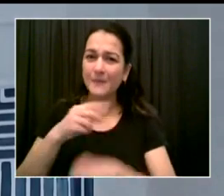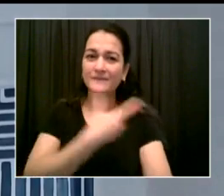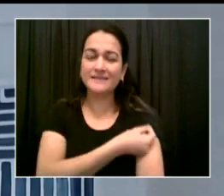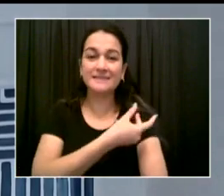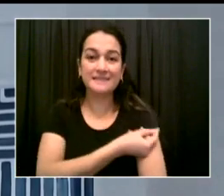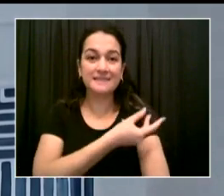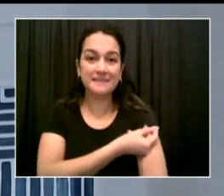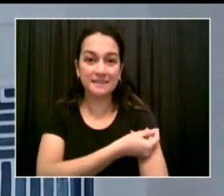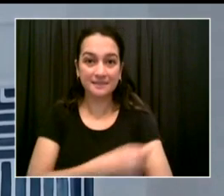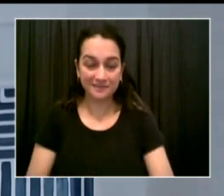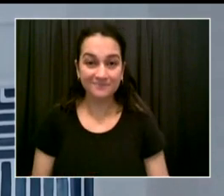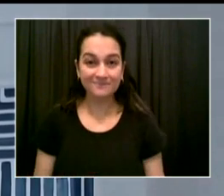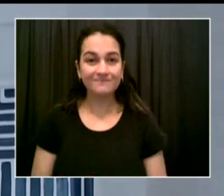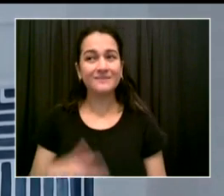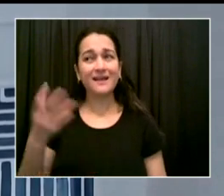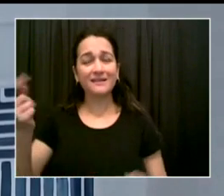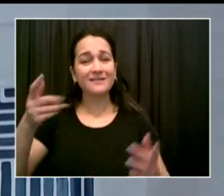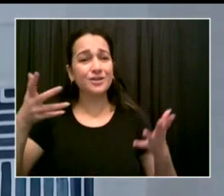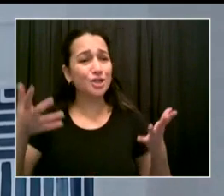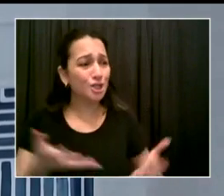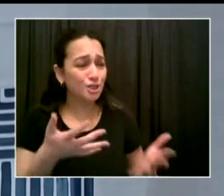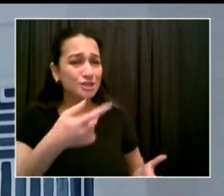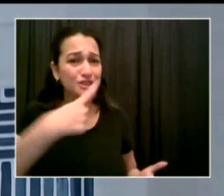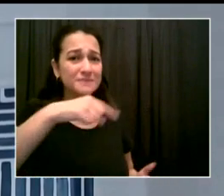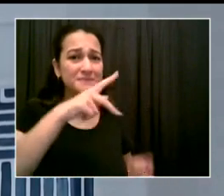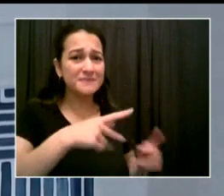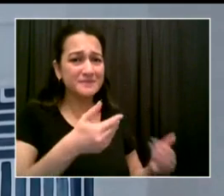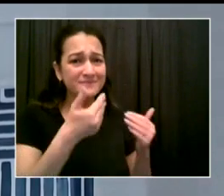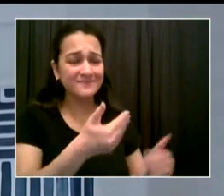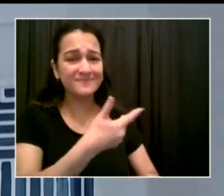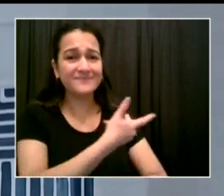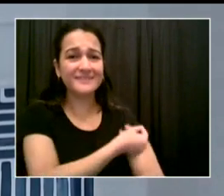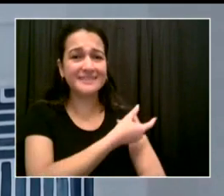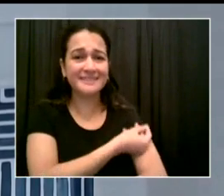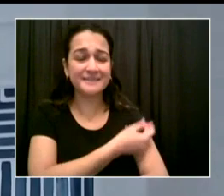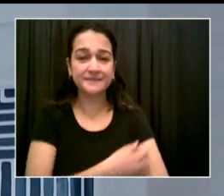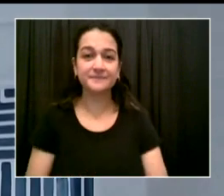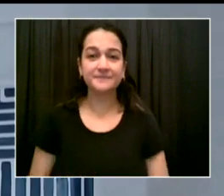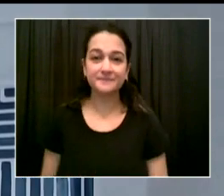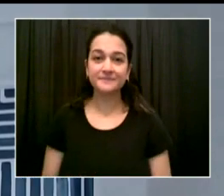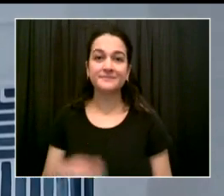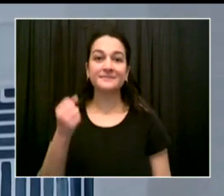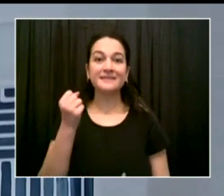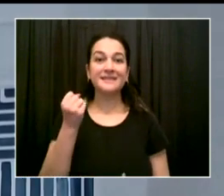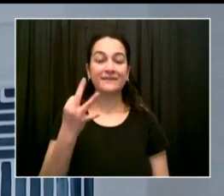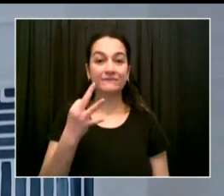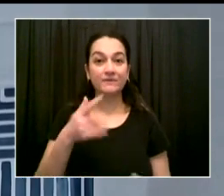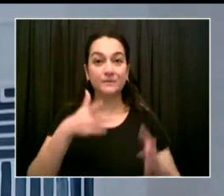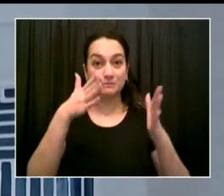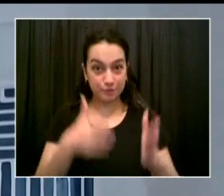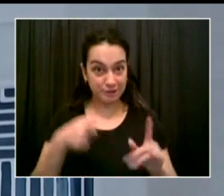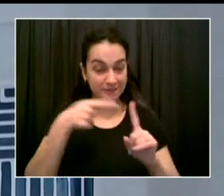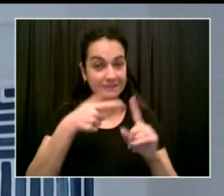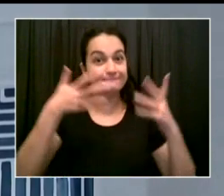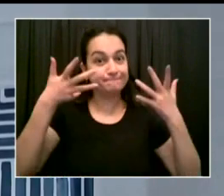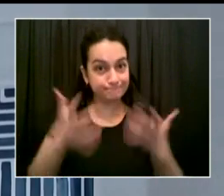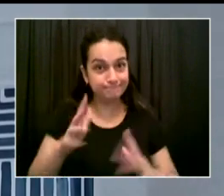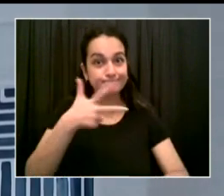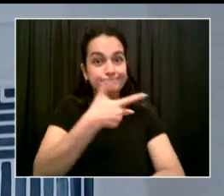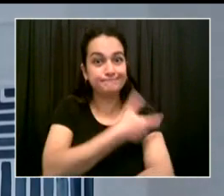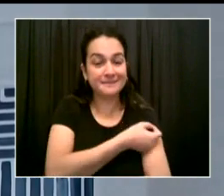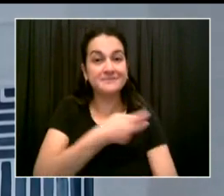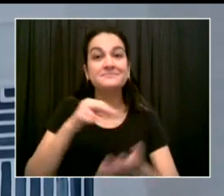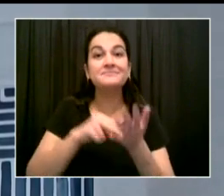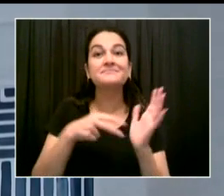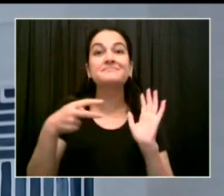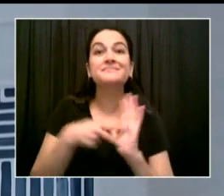of transmission is broken. Patients deserve to be cared for, and employees deserve to work in a safe environment. This policy will serve as a